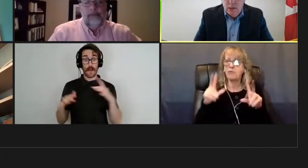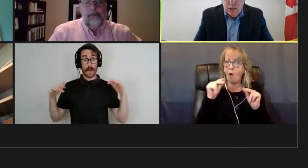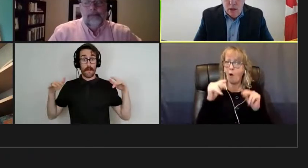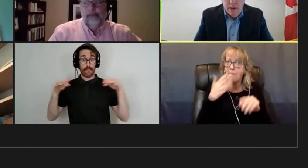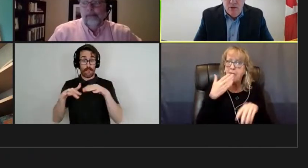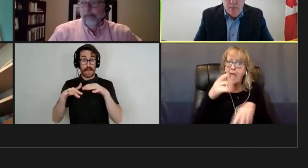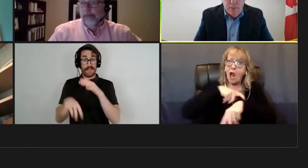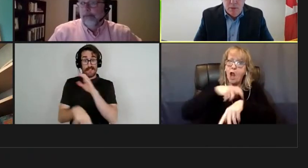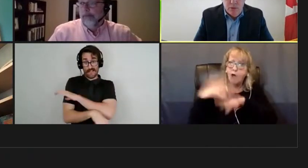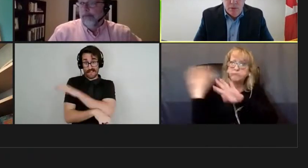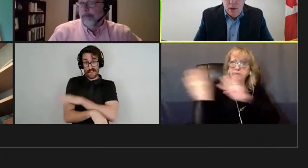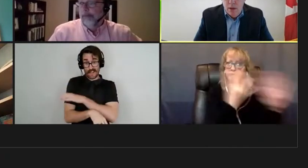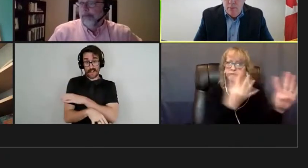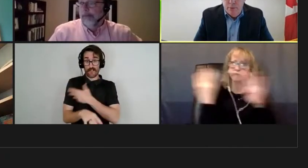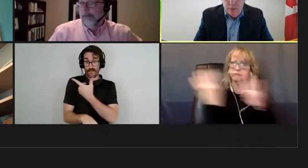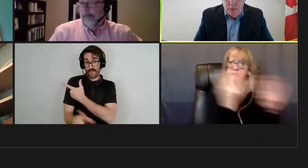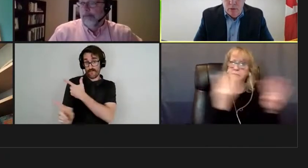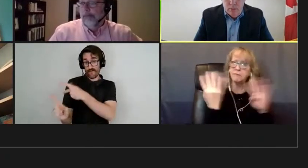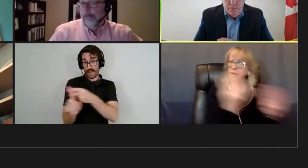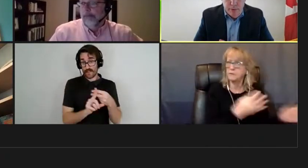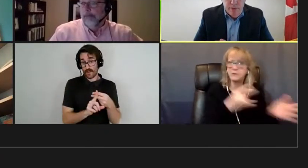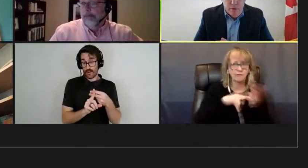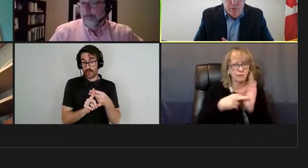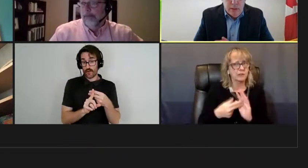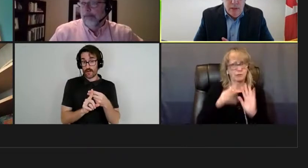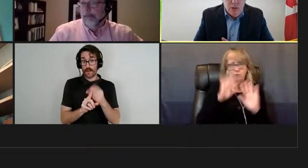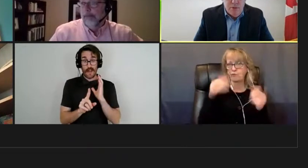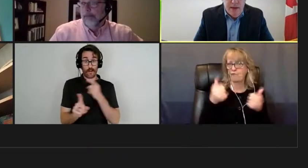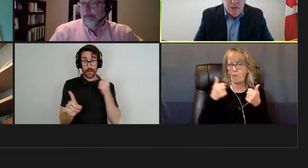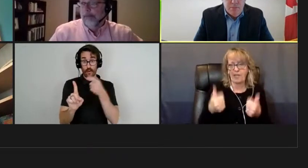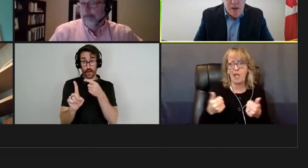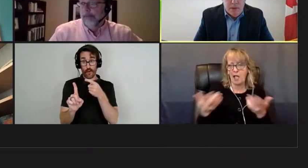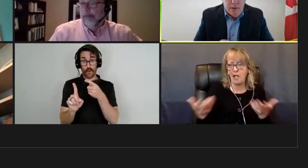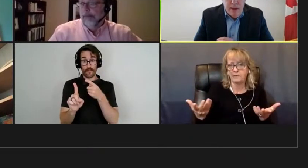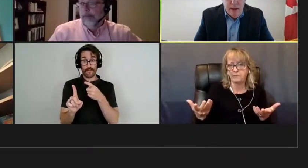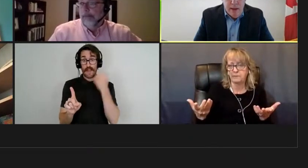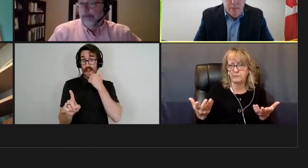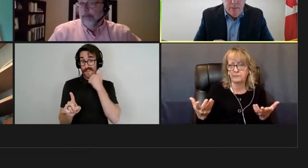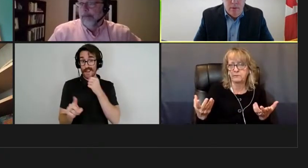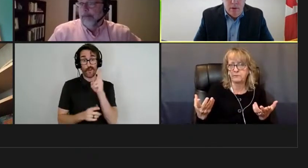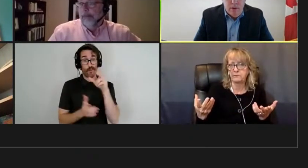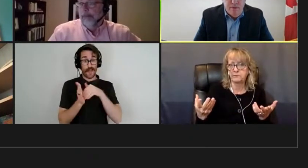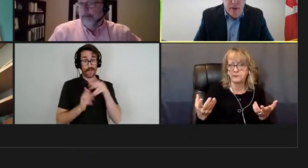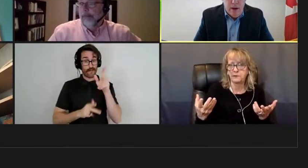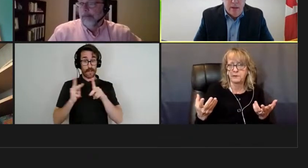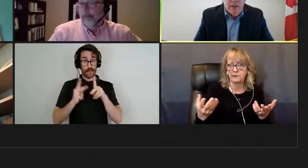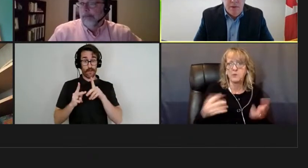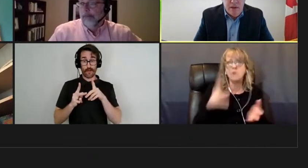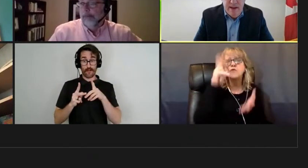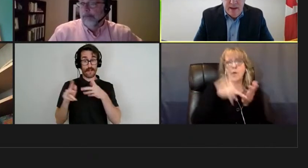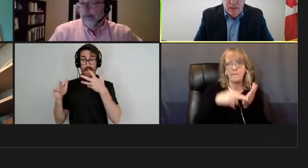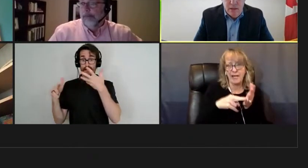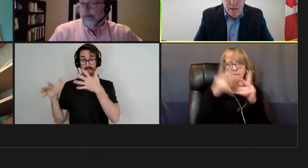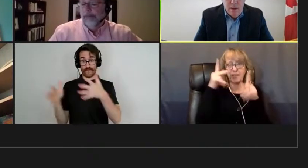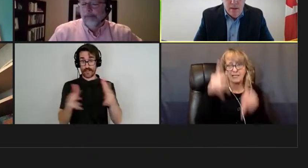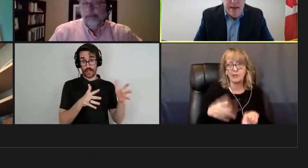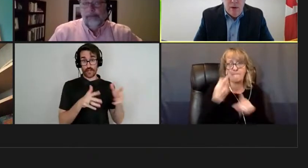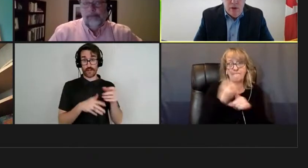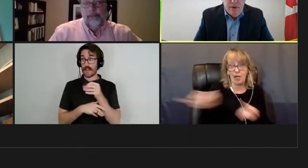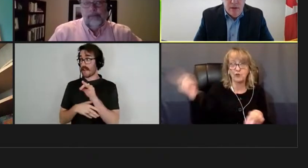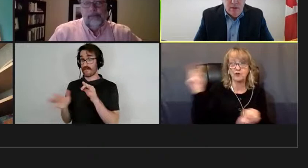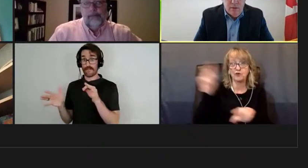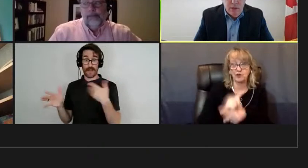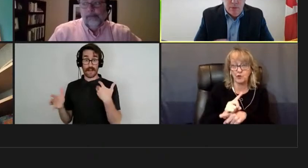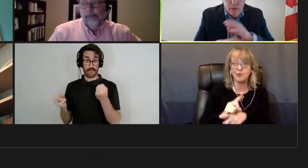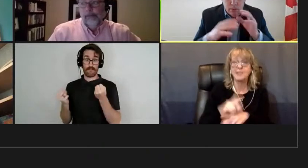is designed to be able to, you know, put through at least 2,000 people a day. And, you know, if we had unlimited vaccine, that would